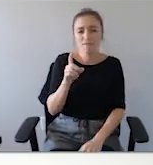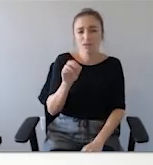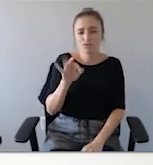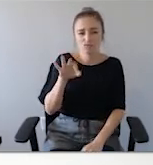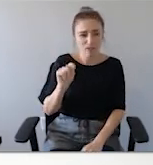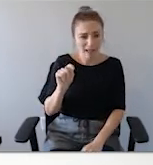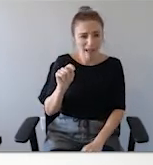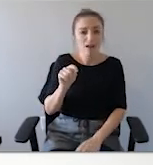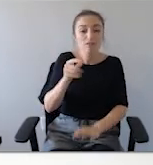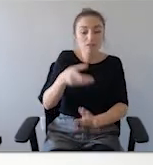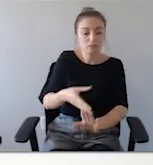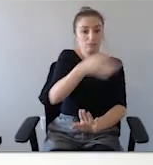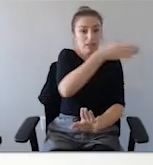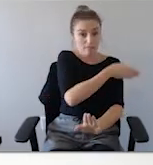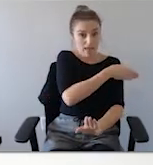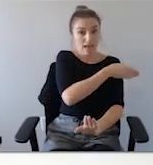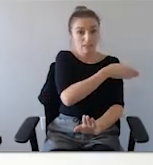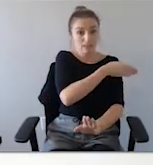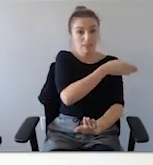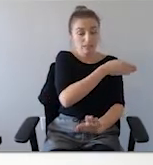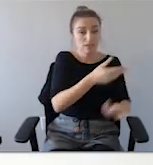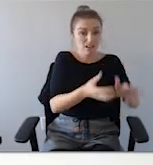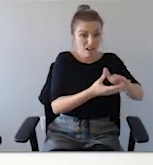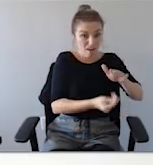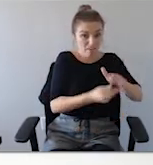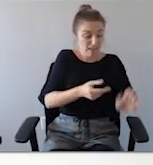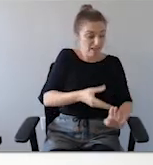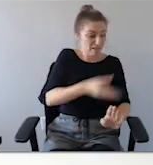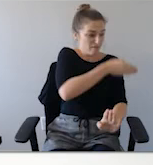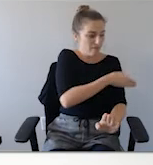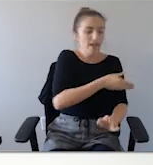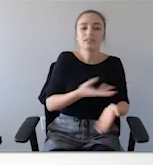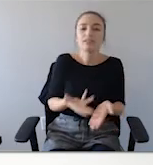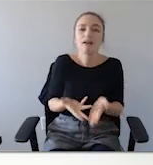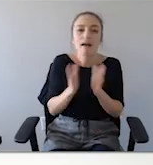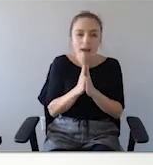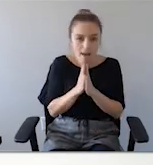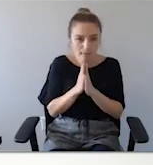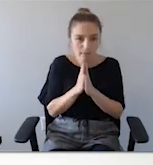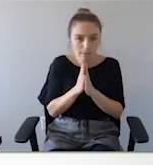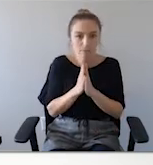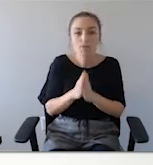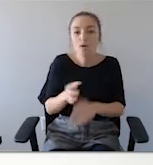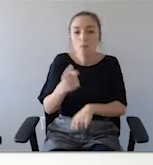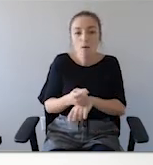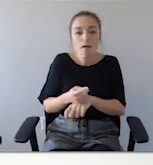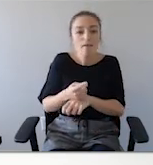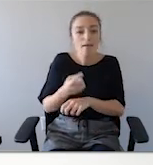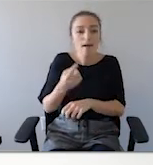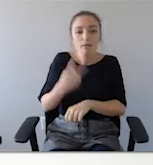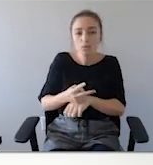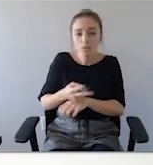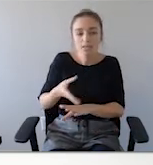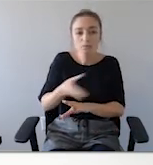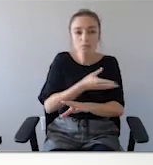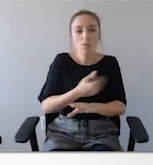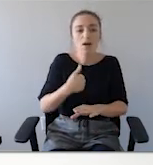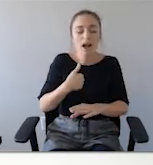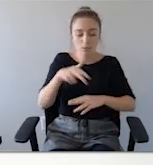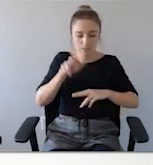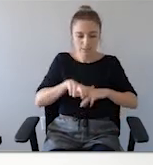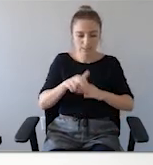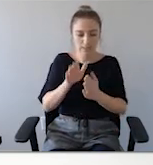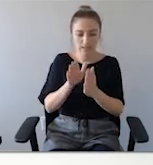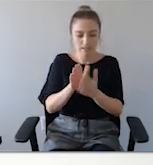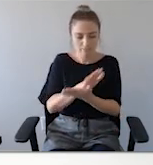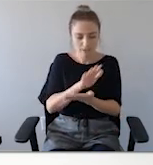Okay, so I would ask for it. I would sit on my couch at night when everybody was asleep and look at the IEP and look for certain